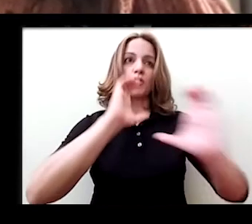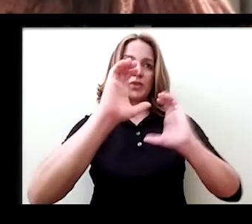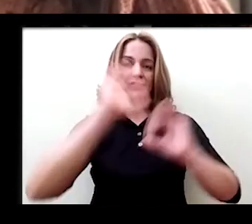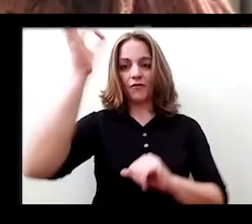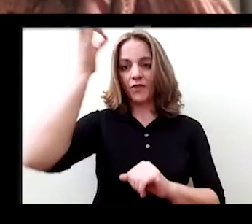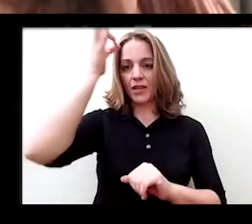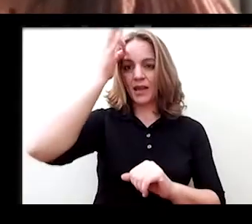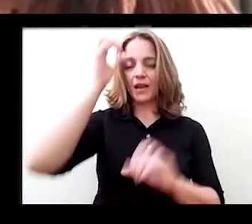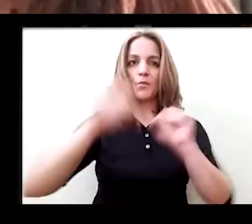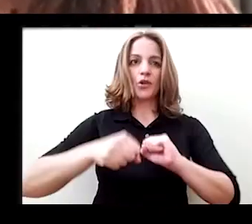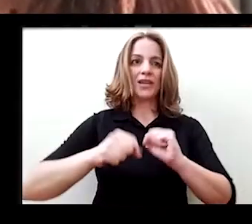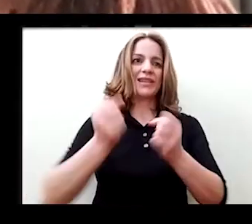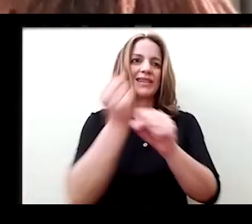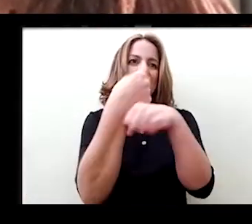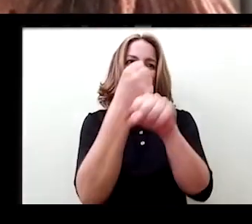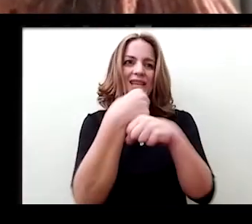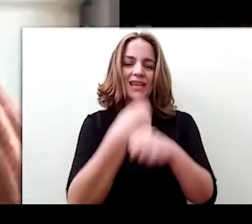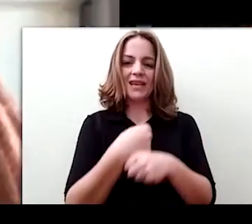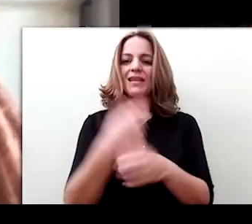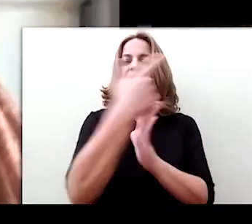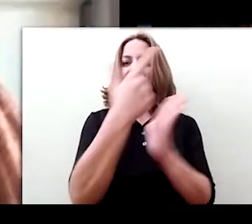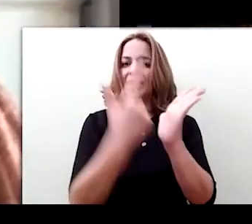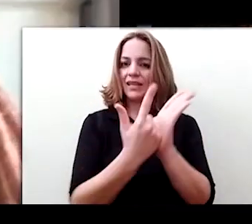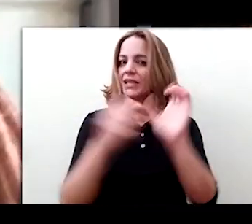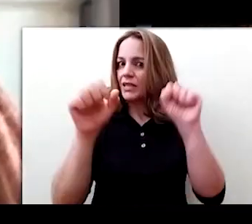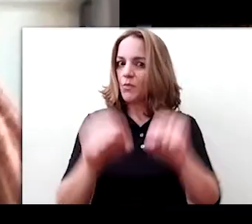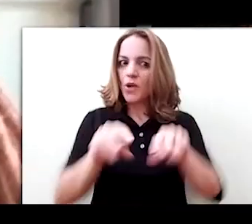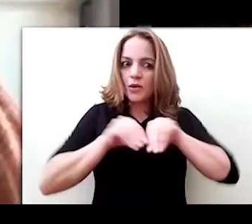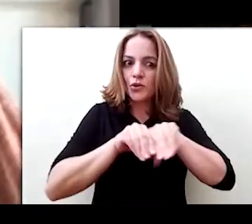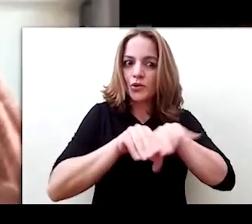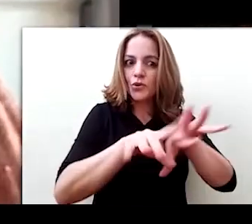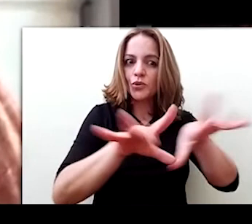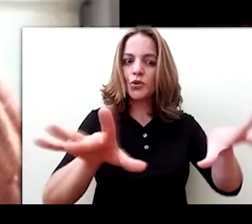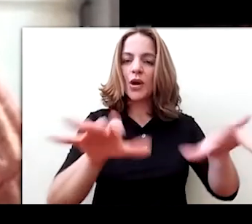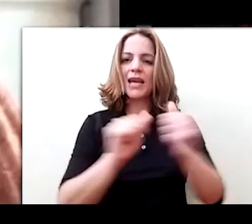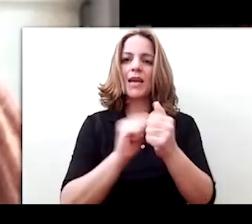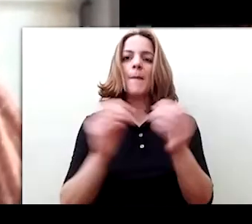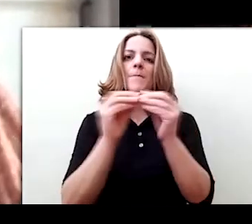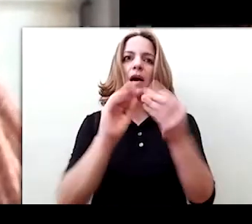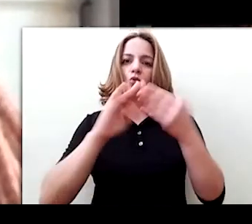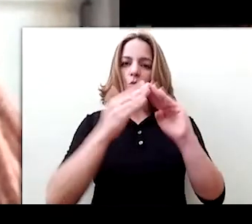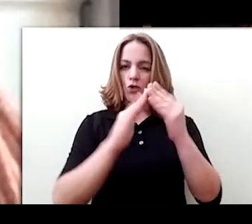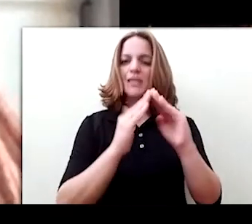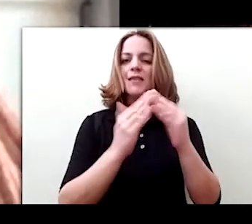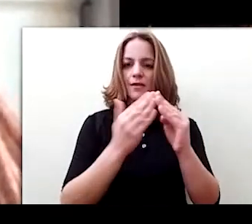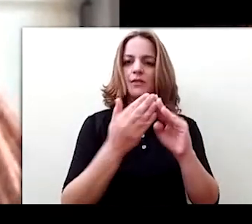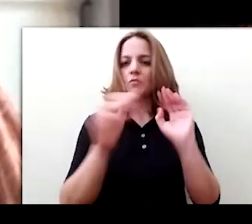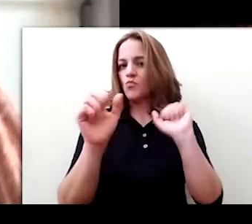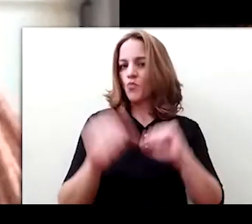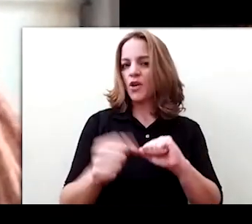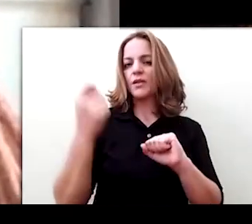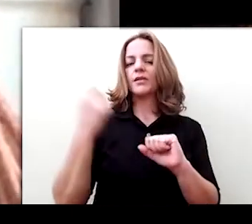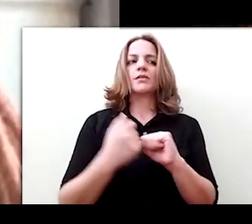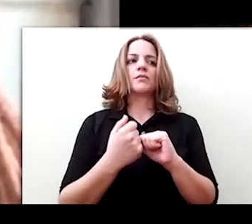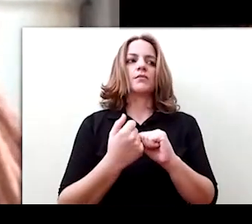require broadcasters to listen to the communities again, to release diversity data. We haven't seen real diversity data even from